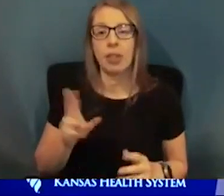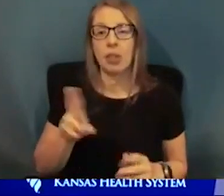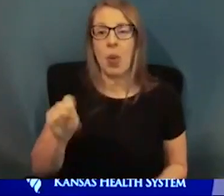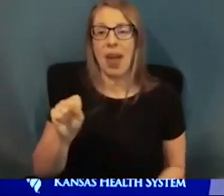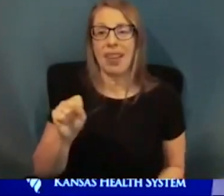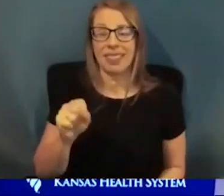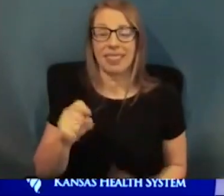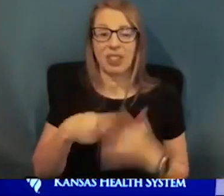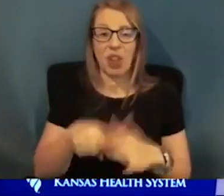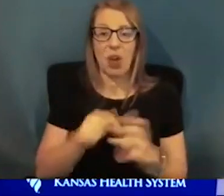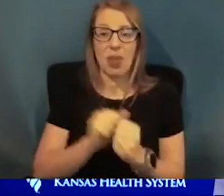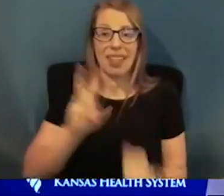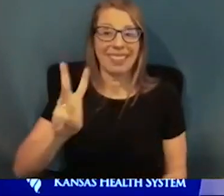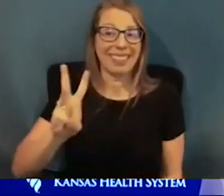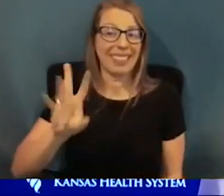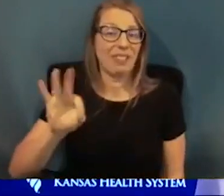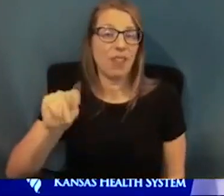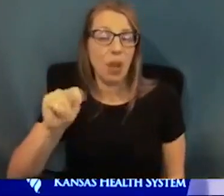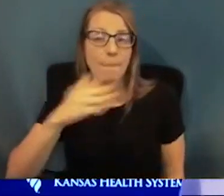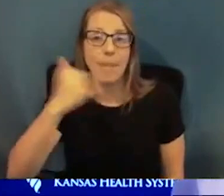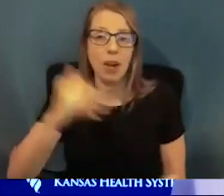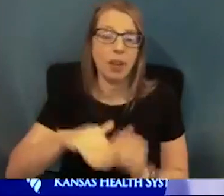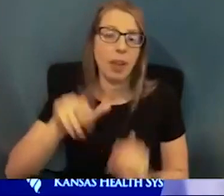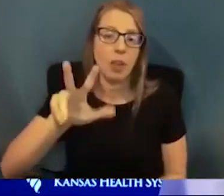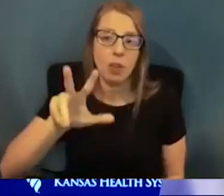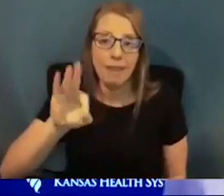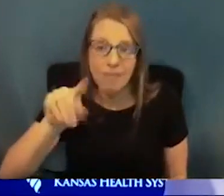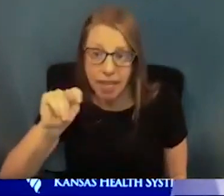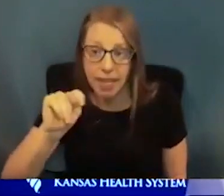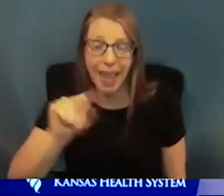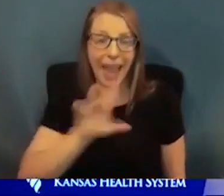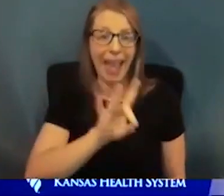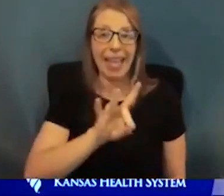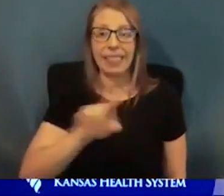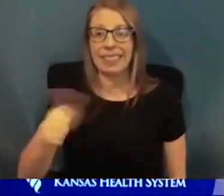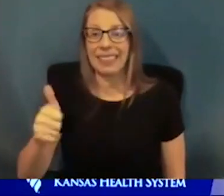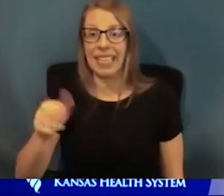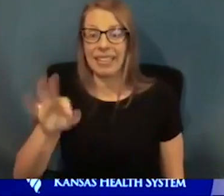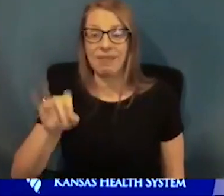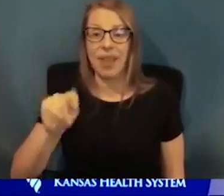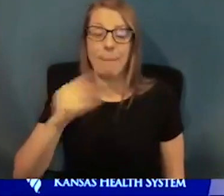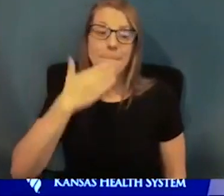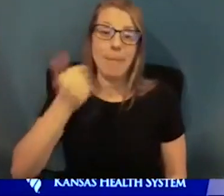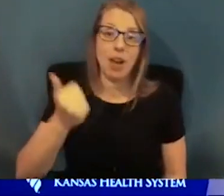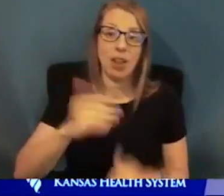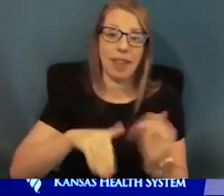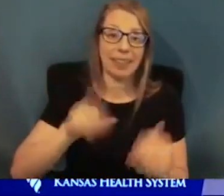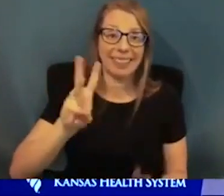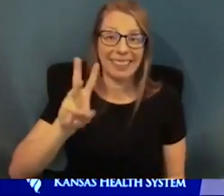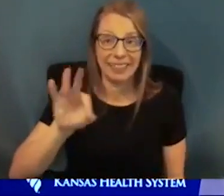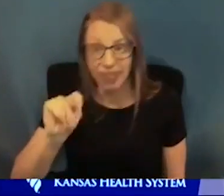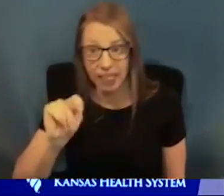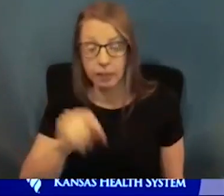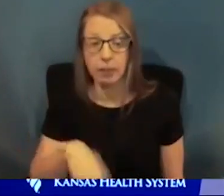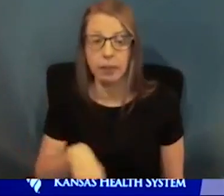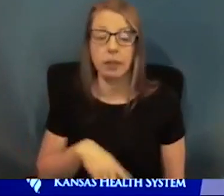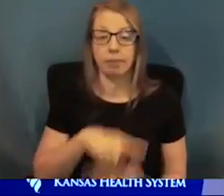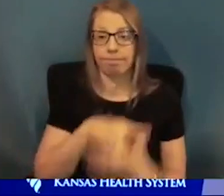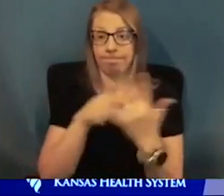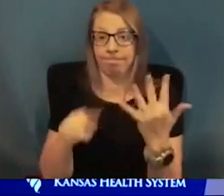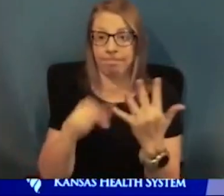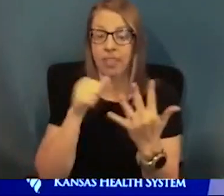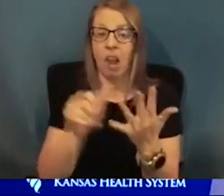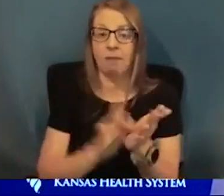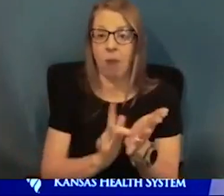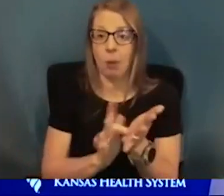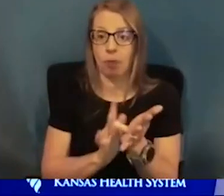6 feet is better than 3 feet. 8 to 10 feet is better than 6 feet. Social distancing, those non-pharmaceutical interventions such as masking and